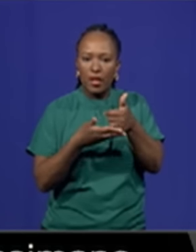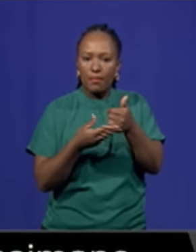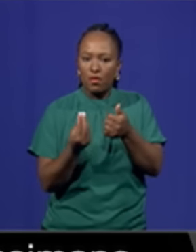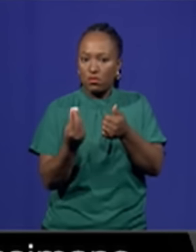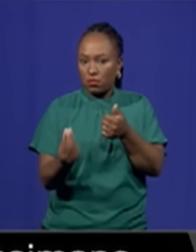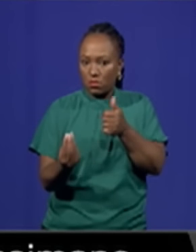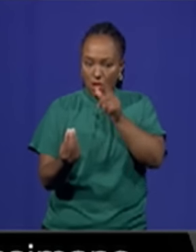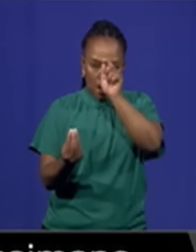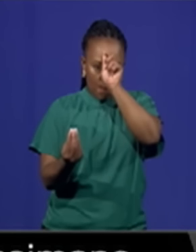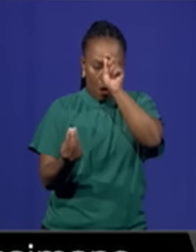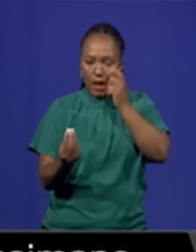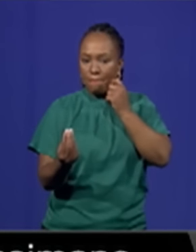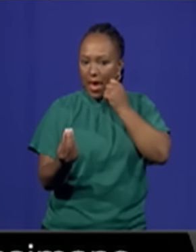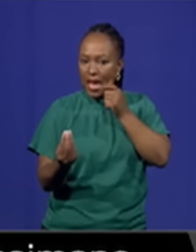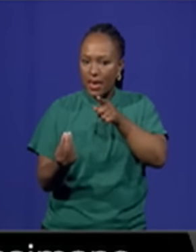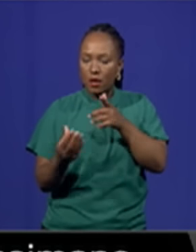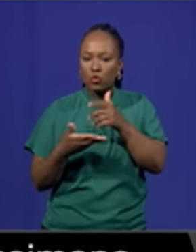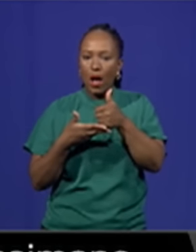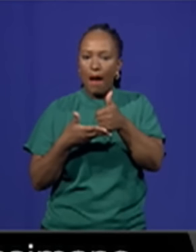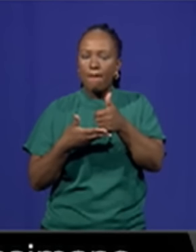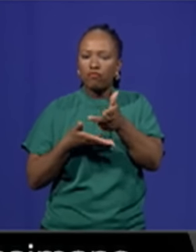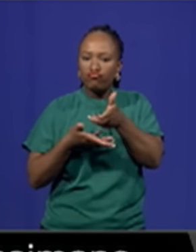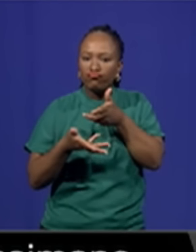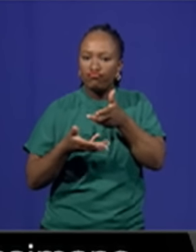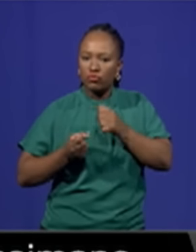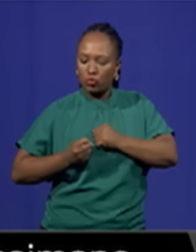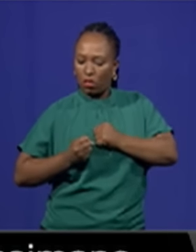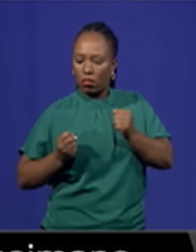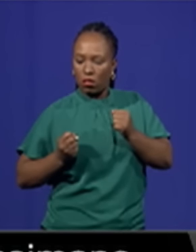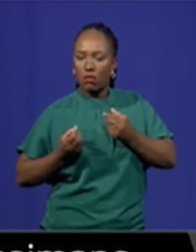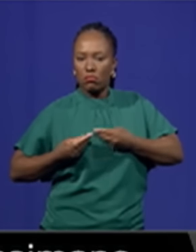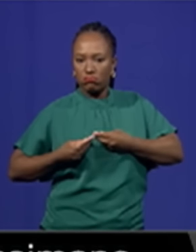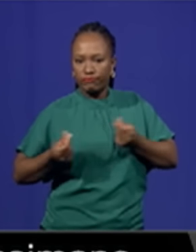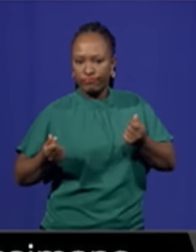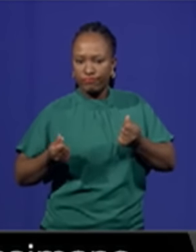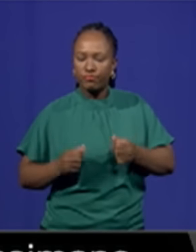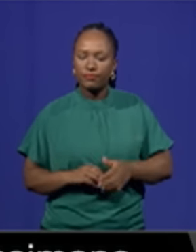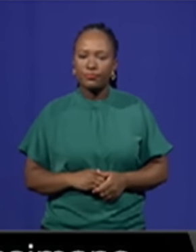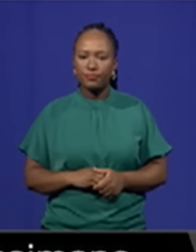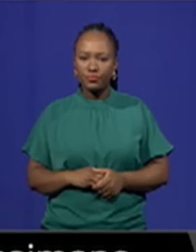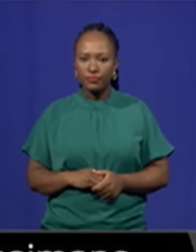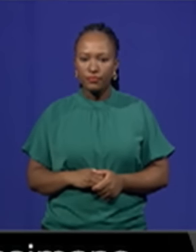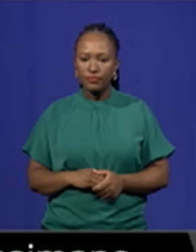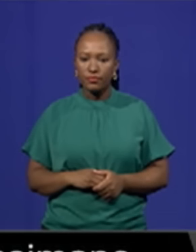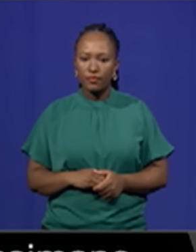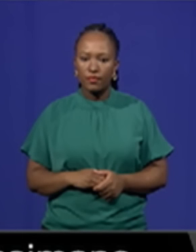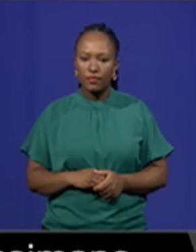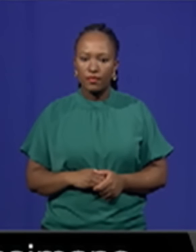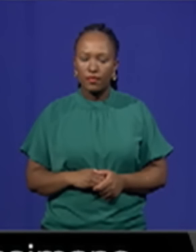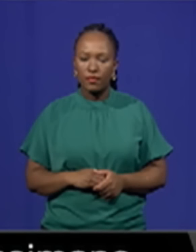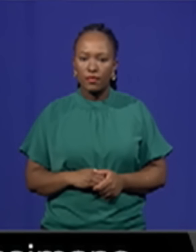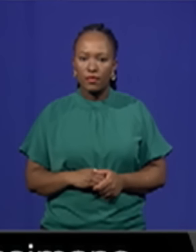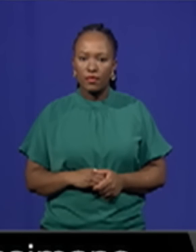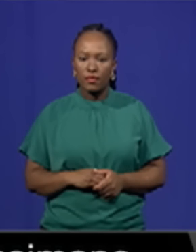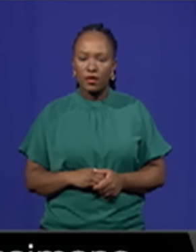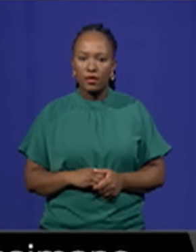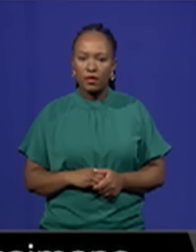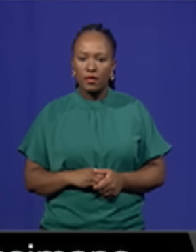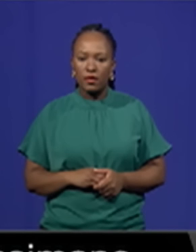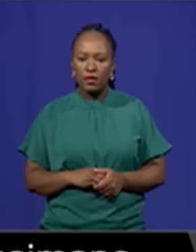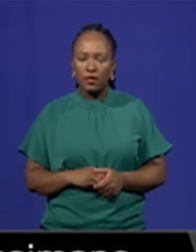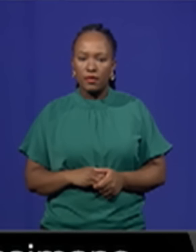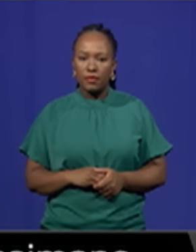kgothaletsa bahlankana ho sebetsana le dintho tseo ba fitileng ho tsona. Ke Lebahang Motshweneng, SABC News,